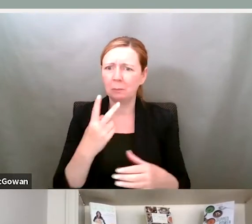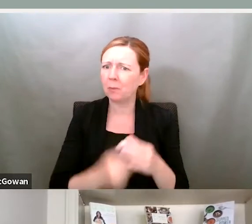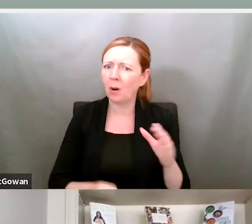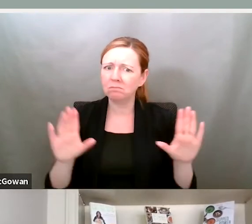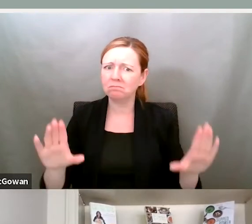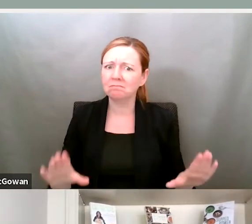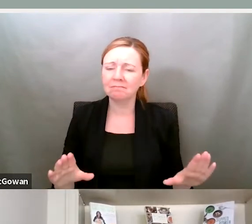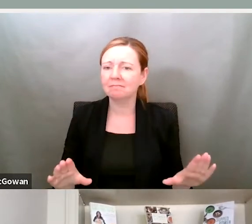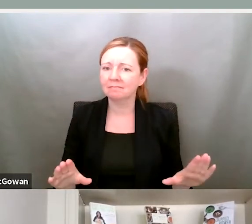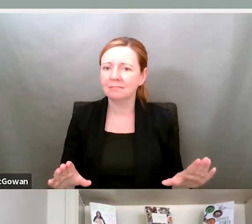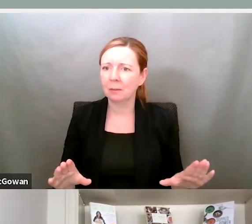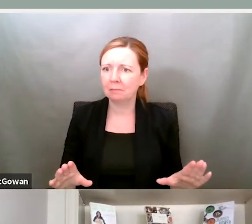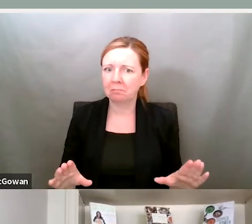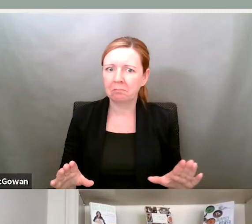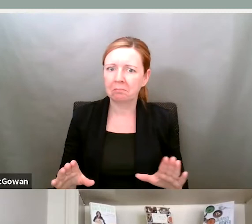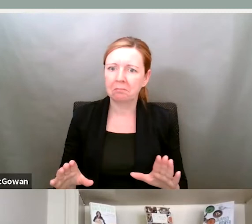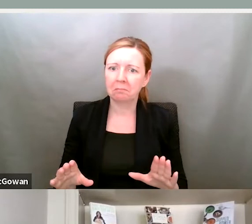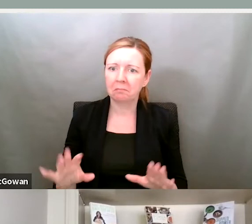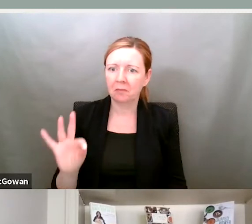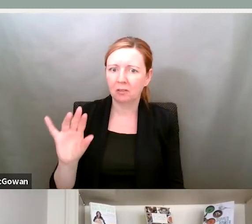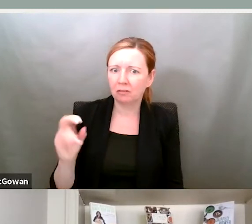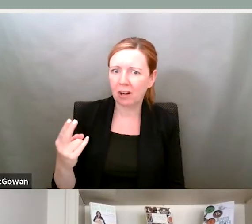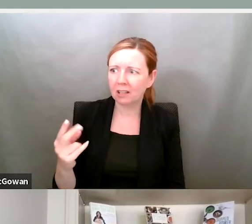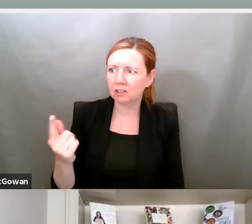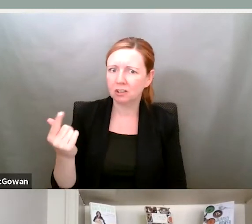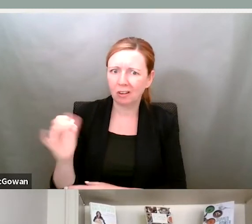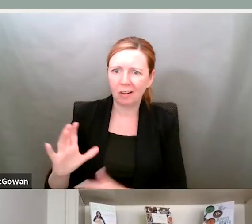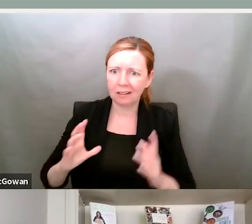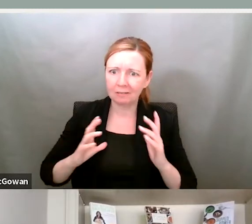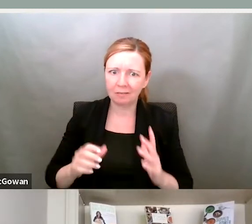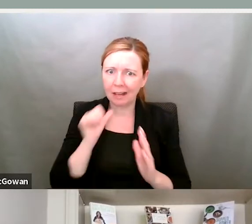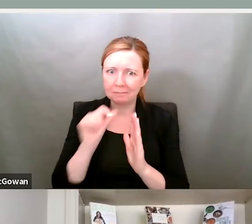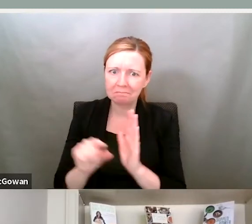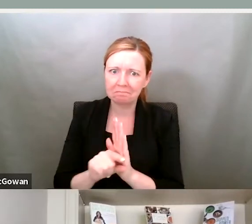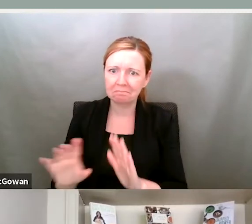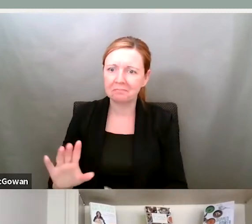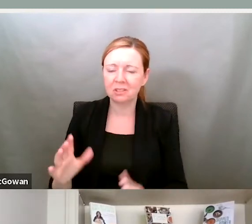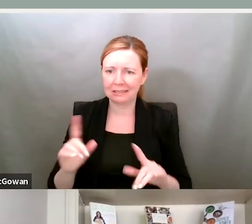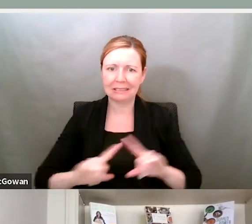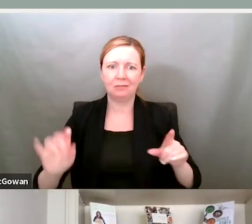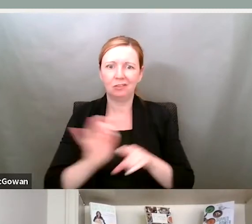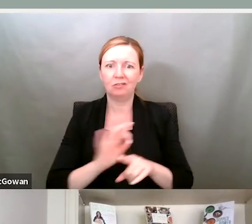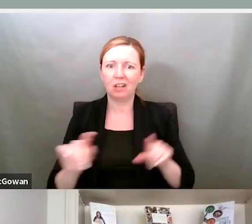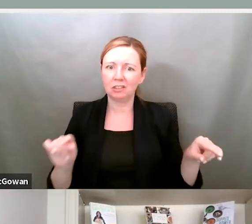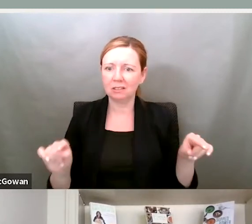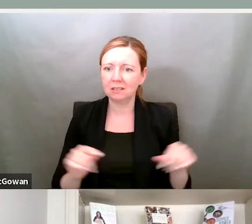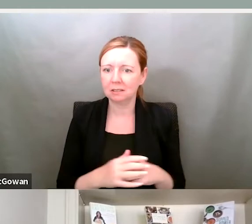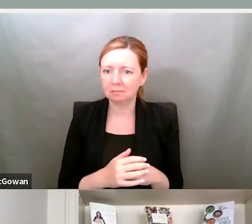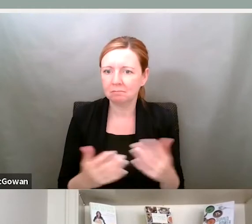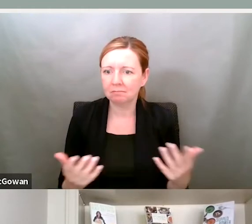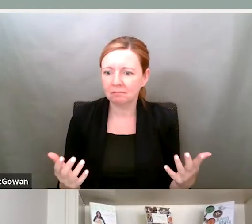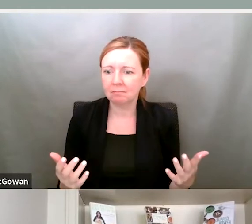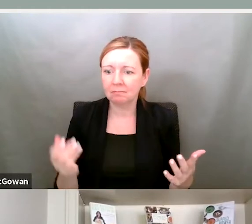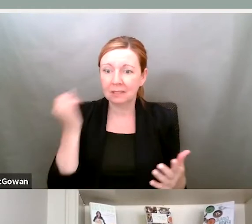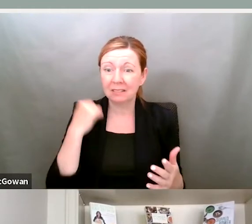amazing. Like, I would not downplay fresh garlic by any means. They just have different functions. So